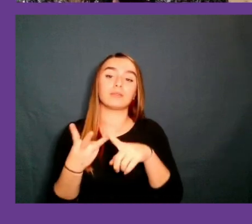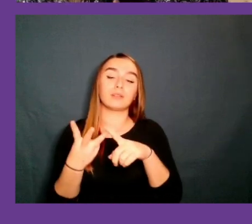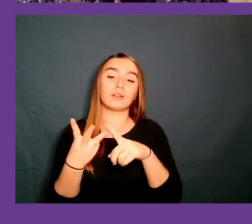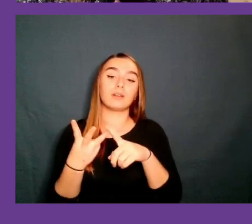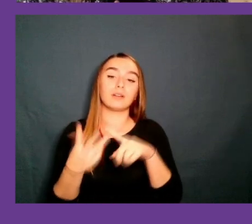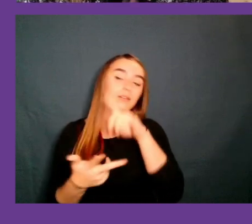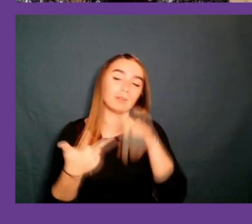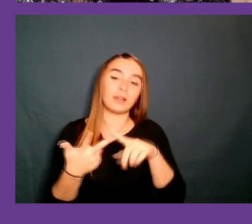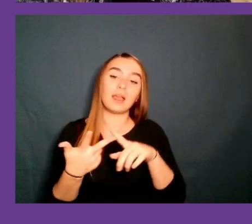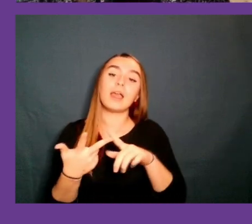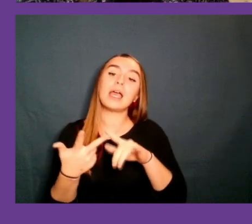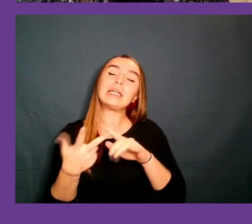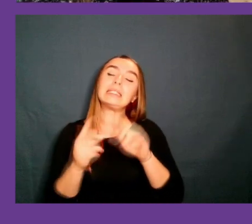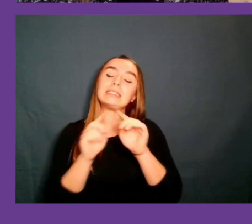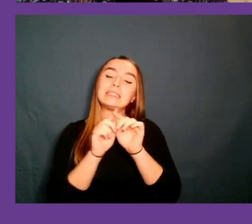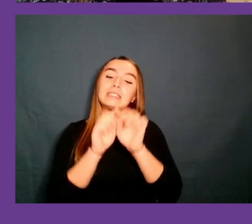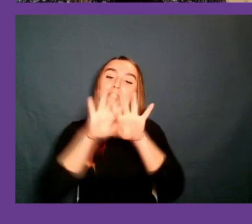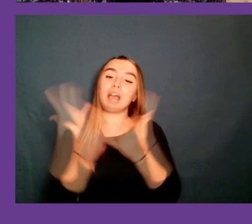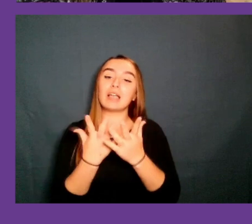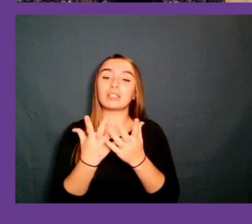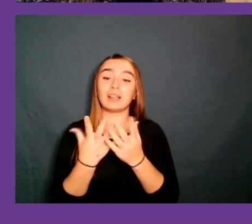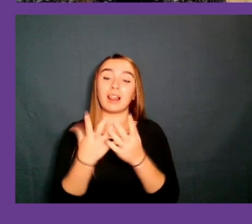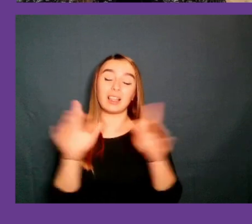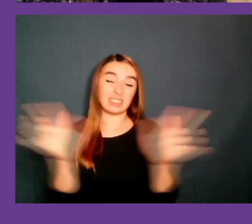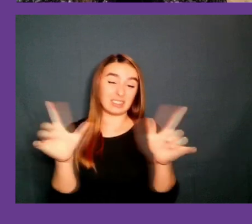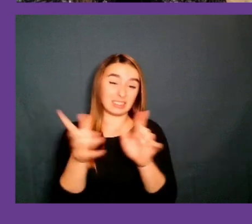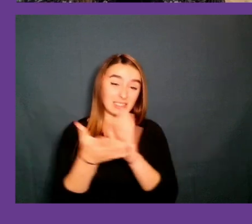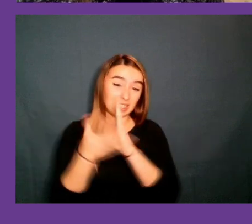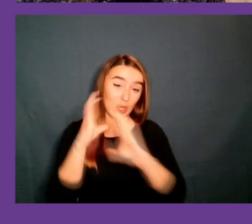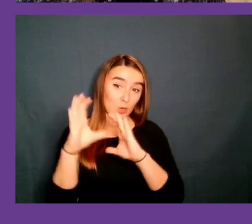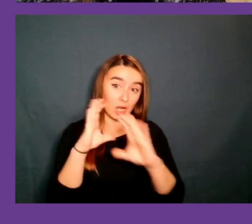International Telecommunication Union, the ITU. And at the European or